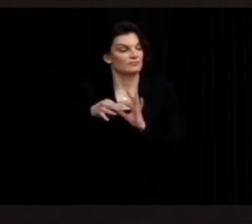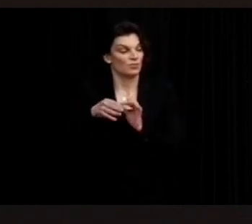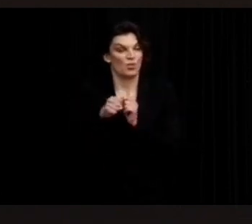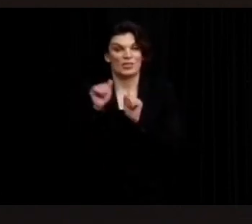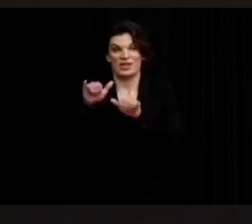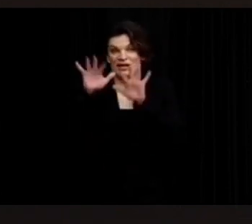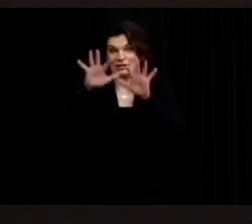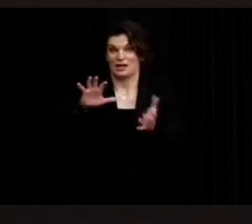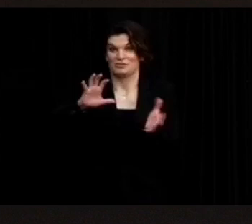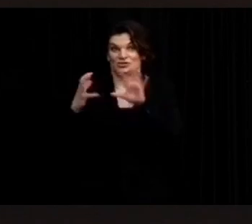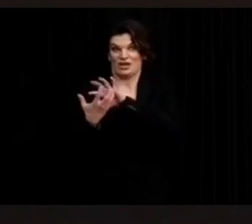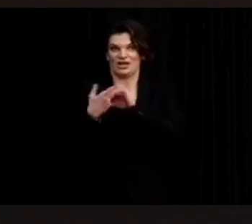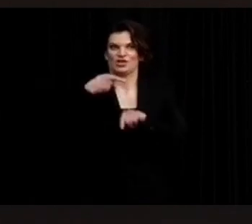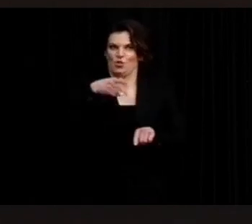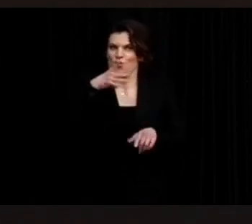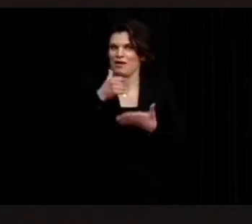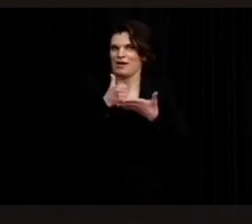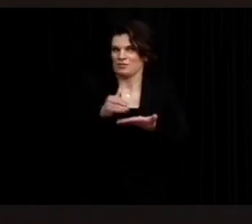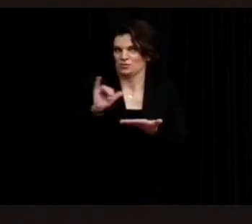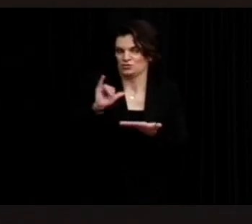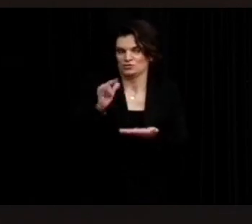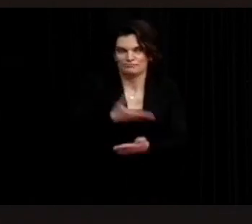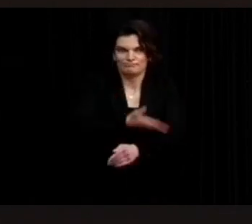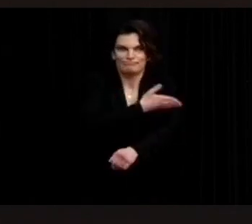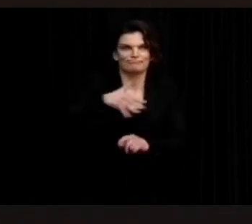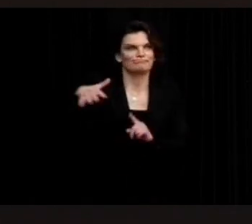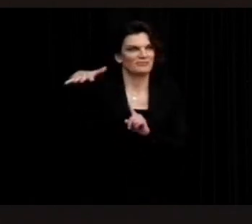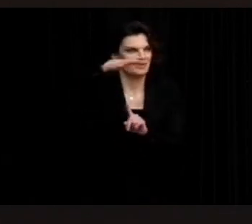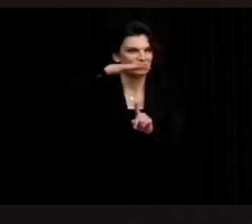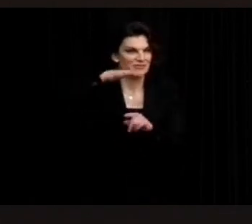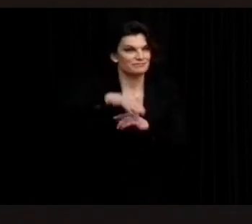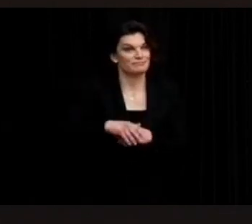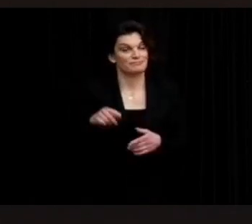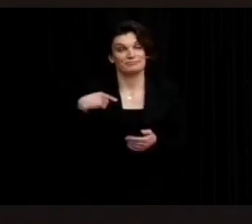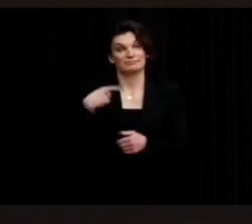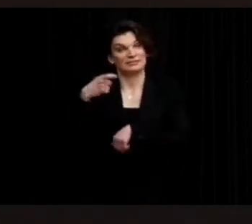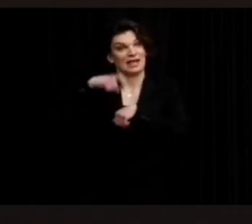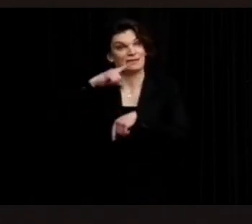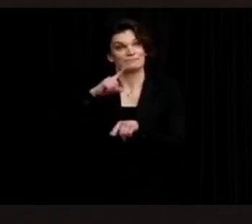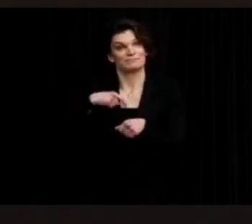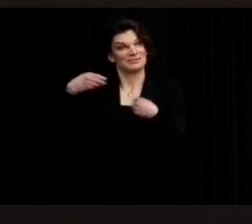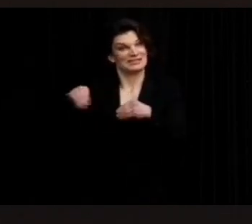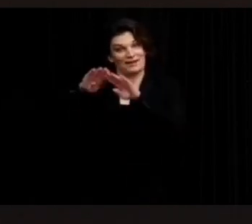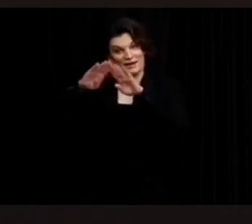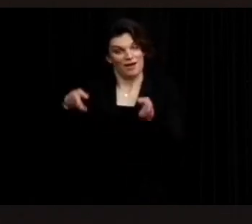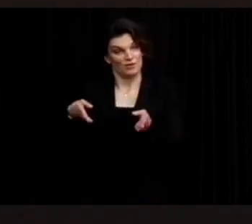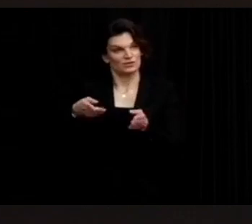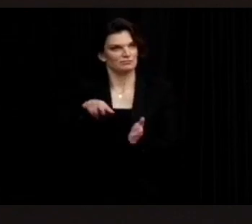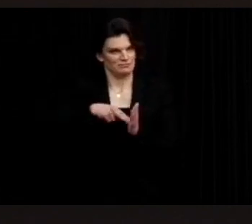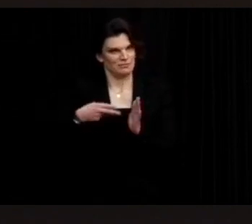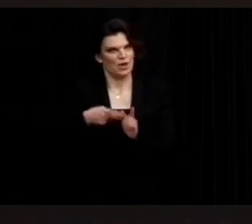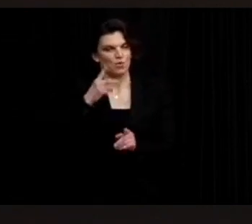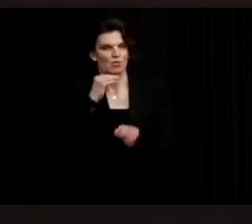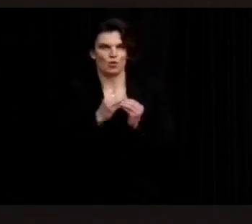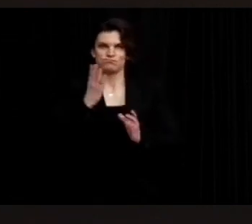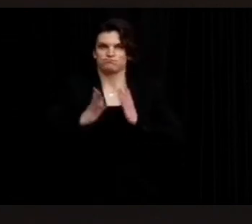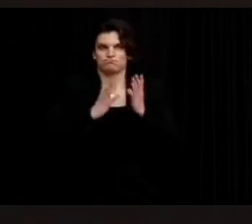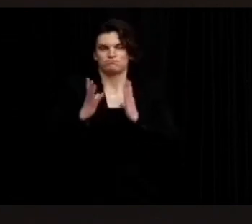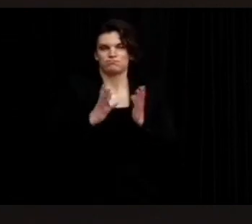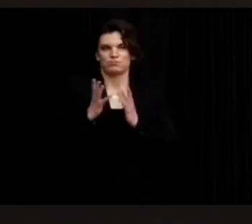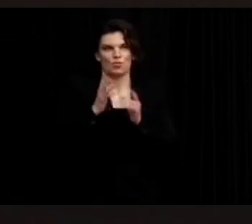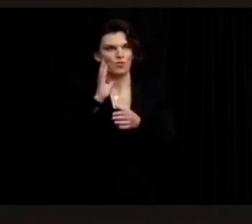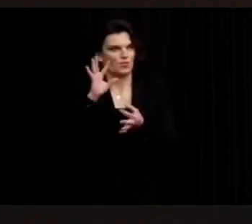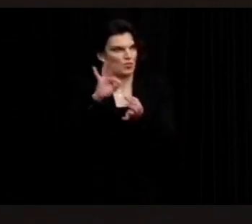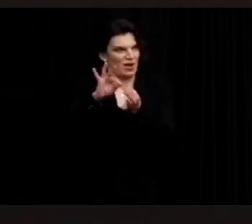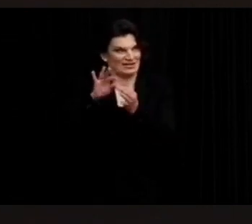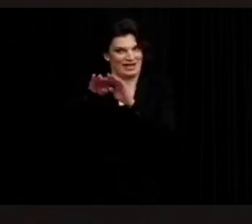climate change. When people sell their home, it'll be worth more and be more attractive to buyers. So I really